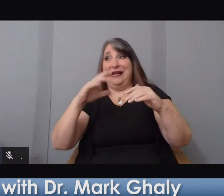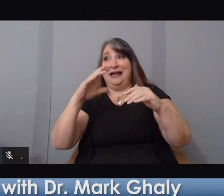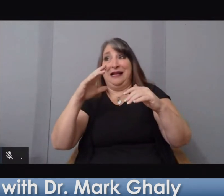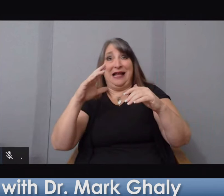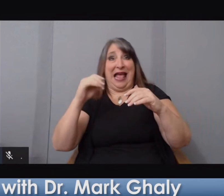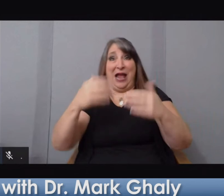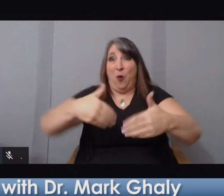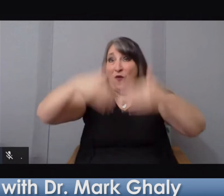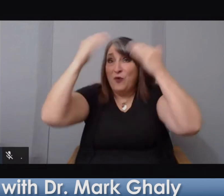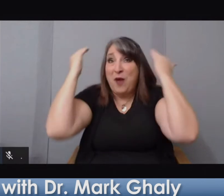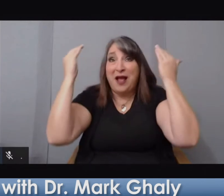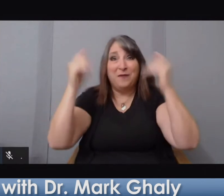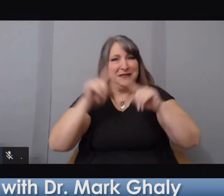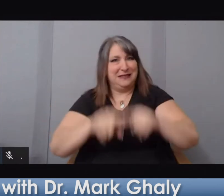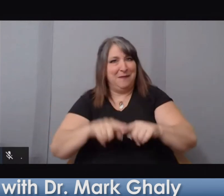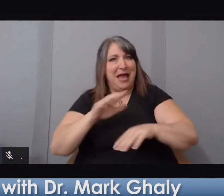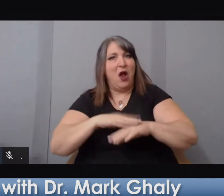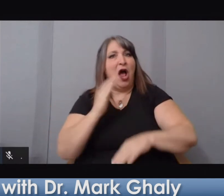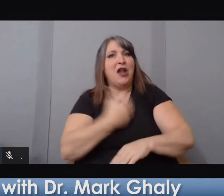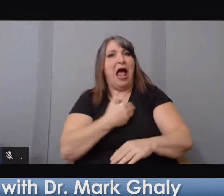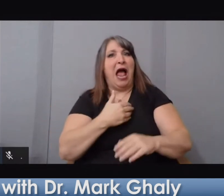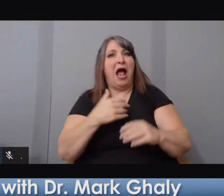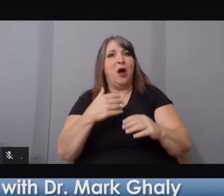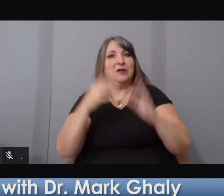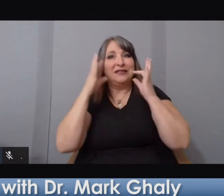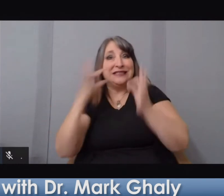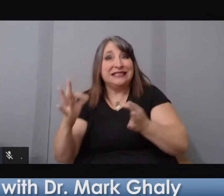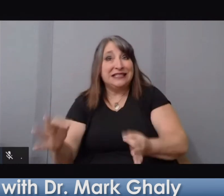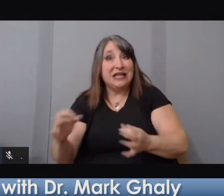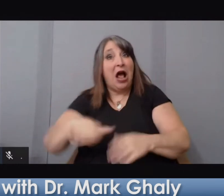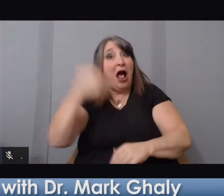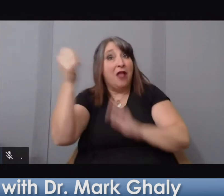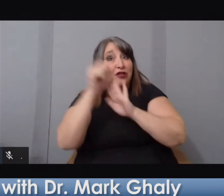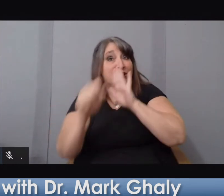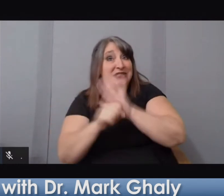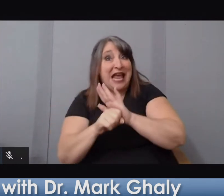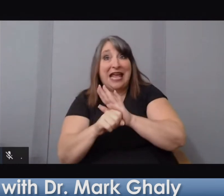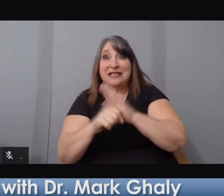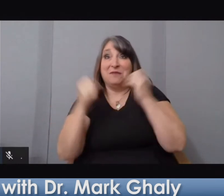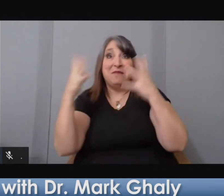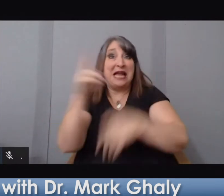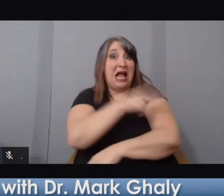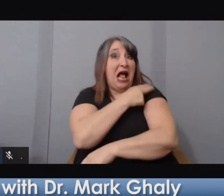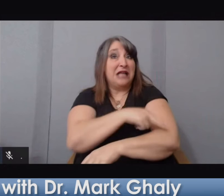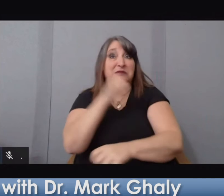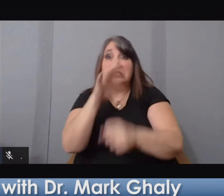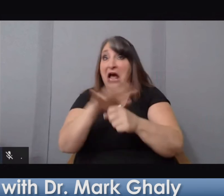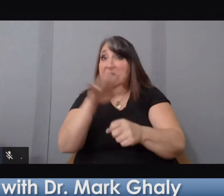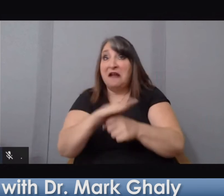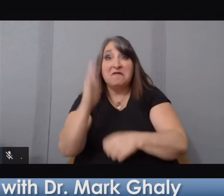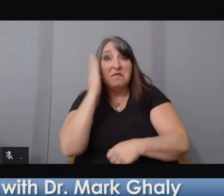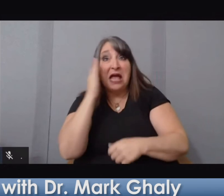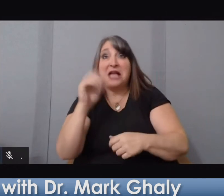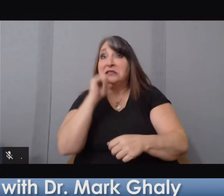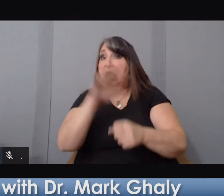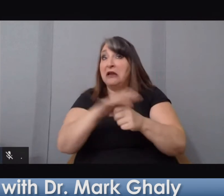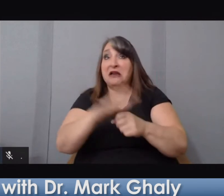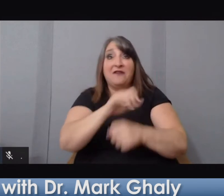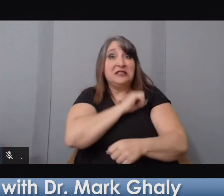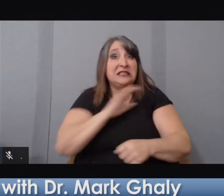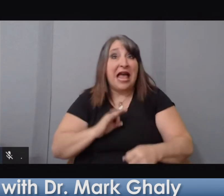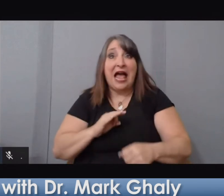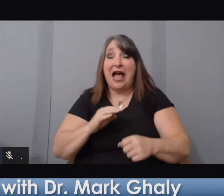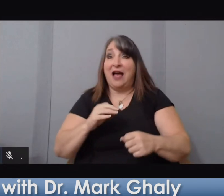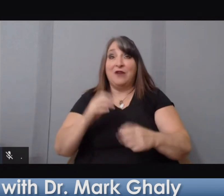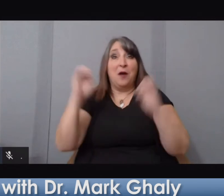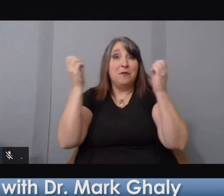seeing that in other states. Overwhelmed emergency rooms, hospitals without enough beds, without enough staff. And we are giving